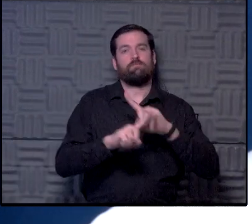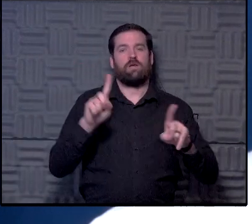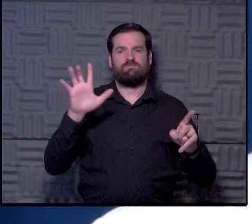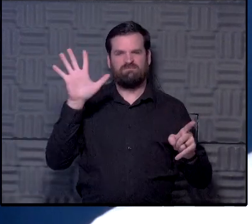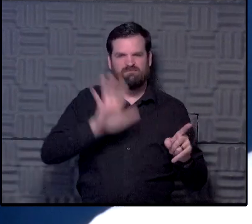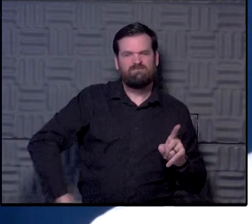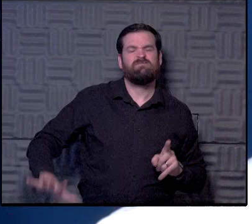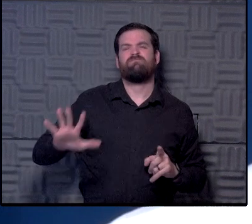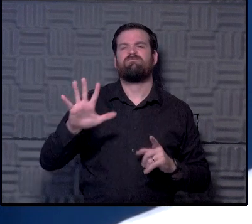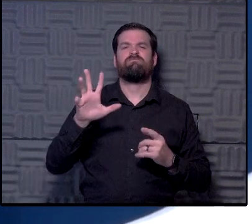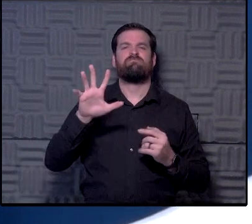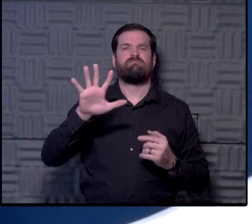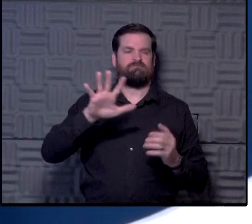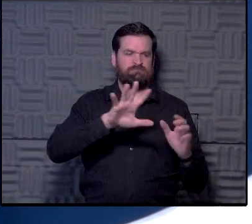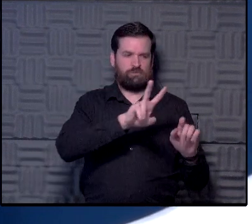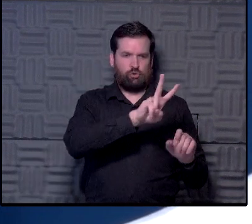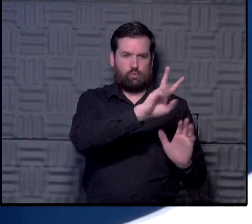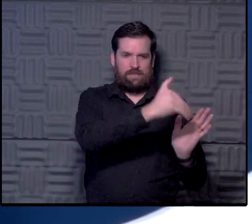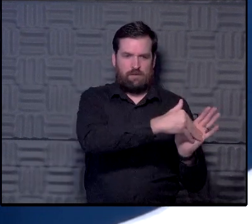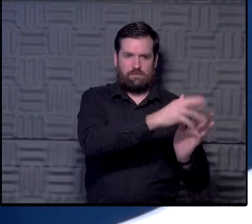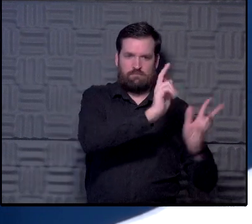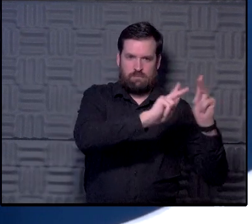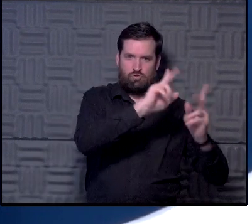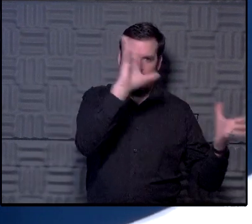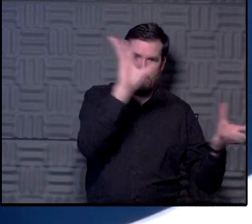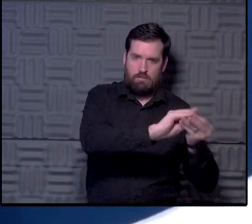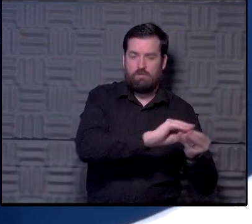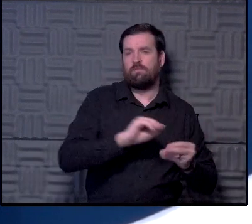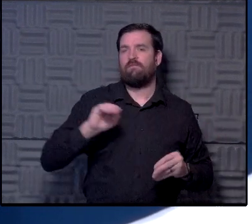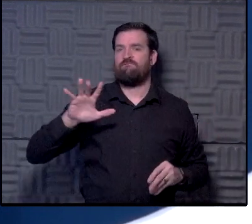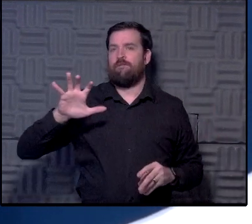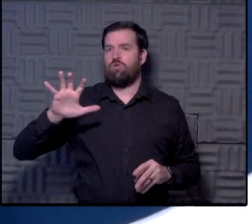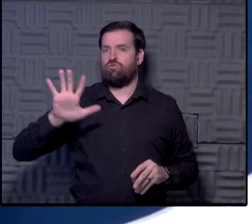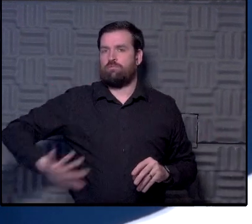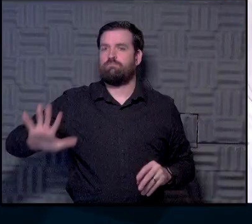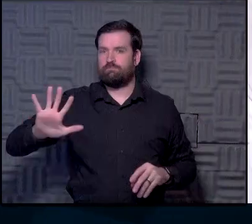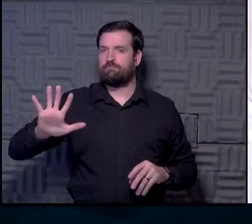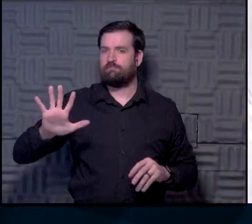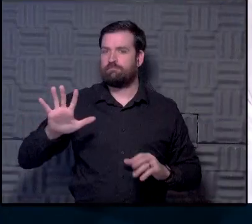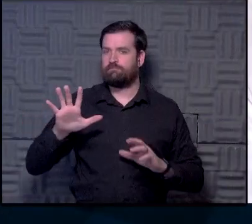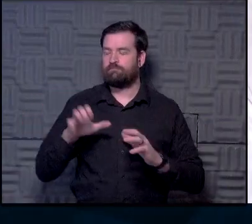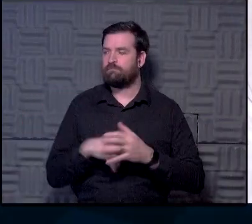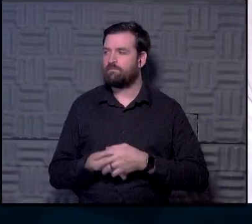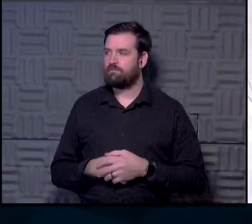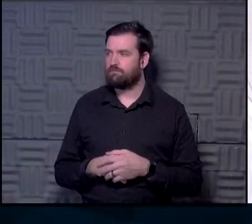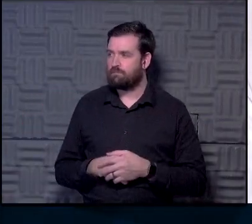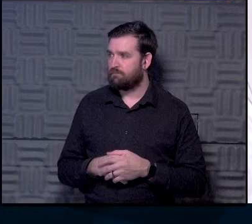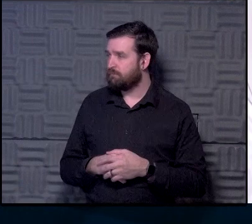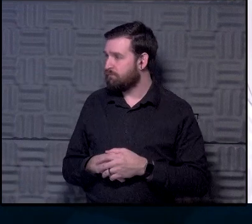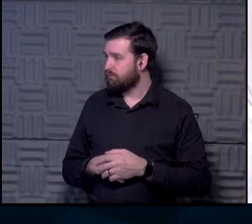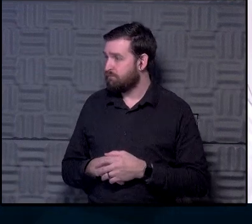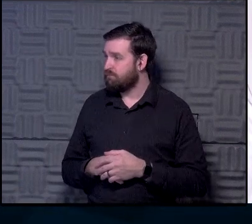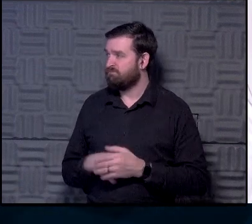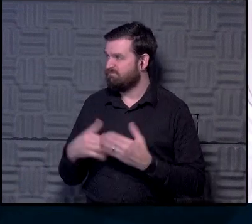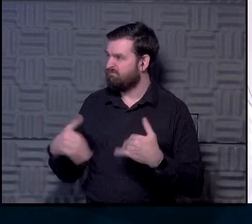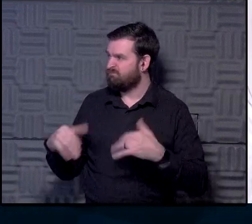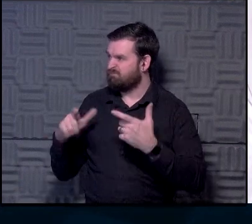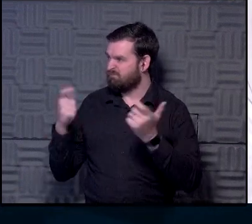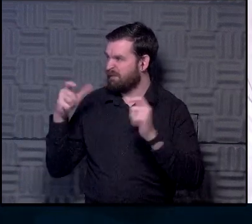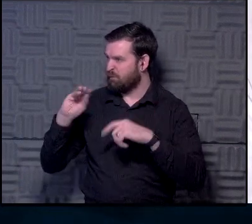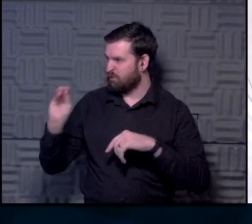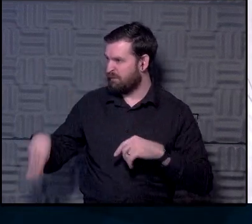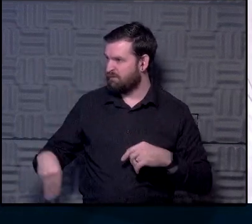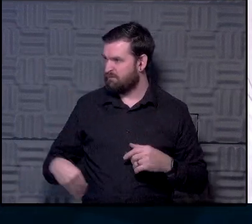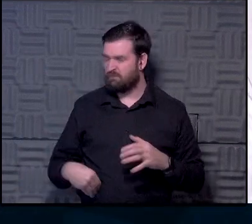it's 500 out of 2,000 is roughly the percentage. So that's a pretty good percentage,